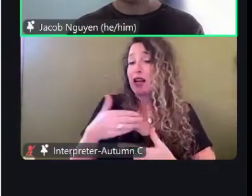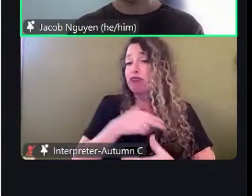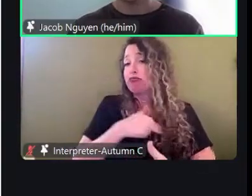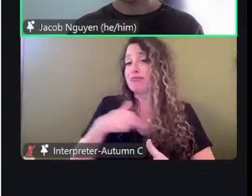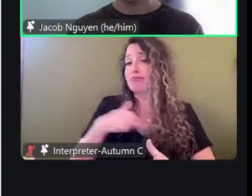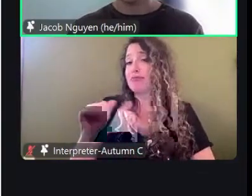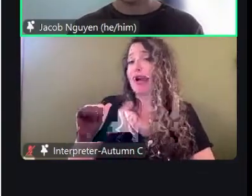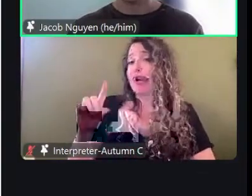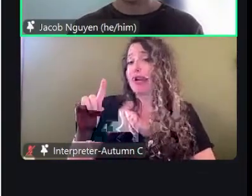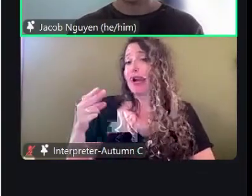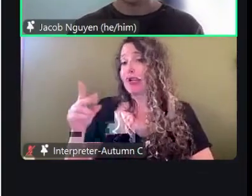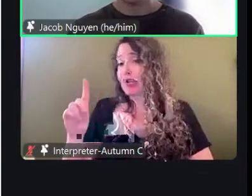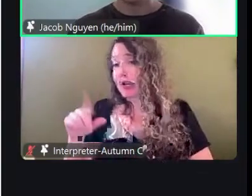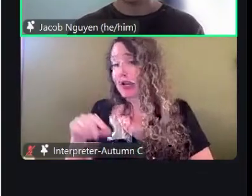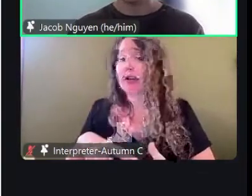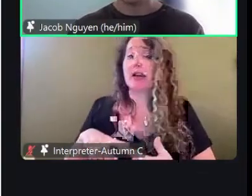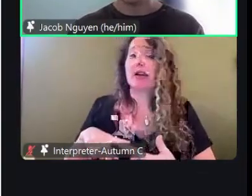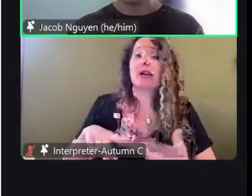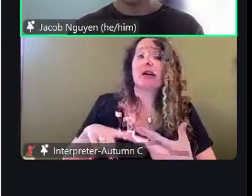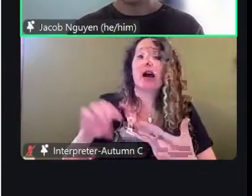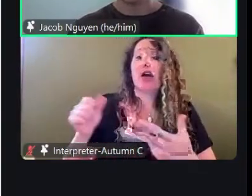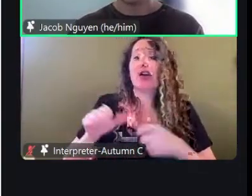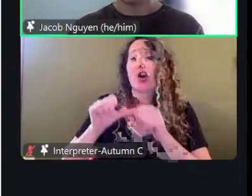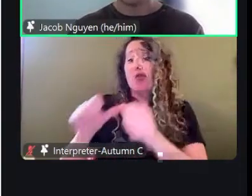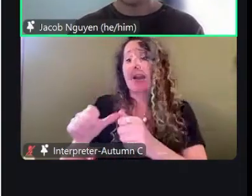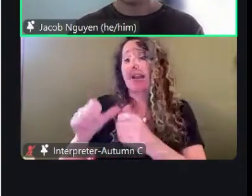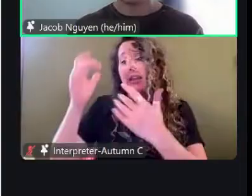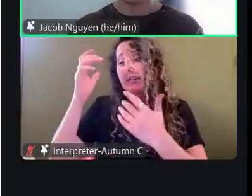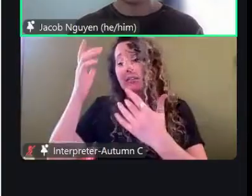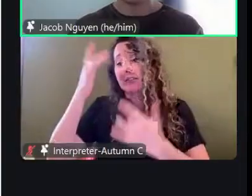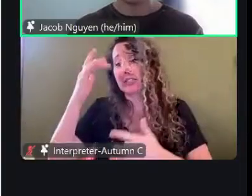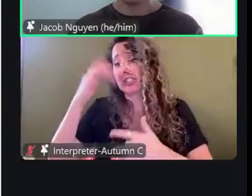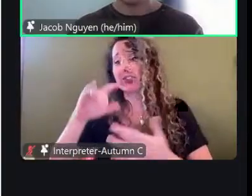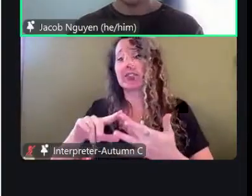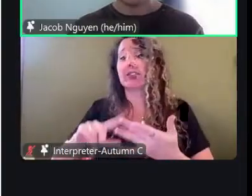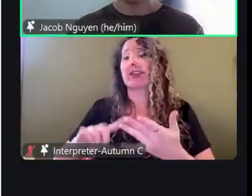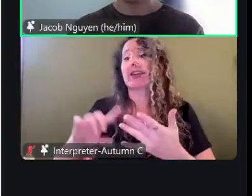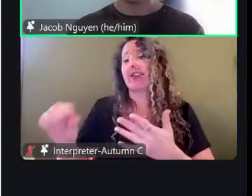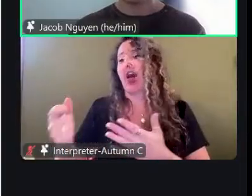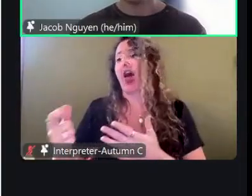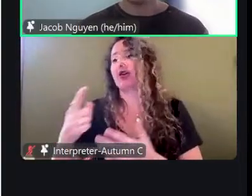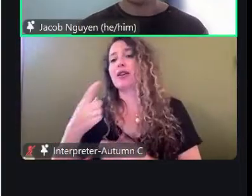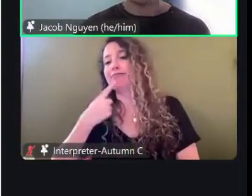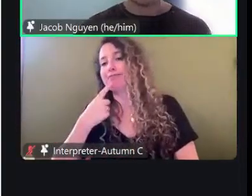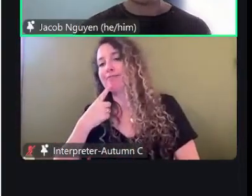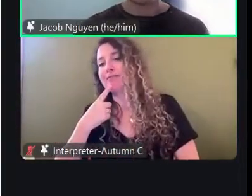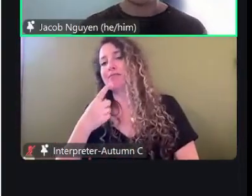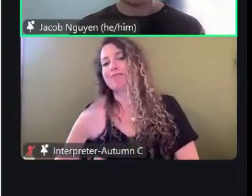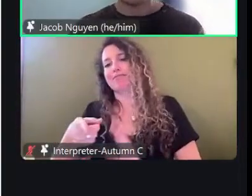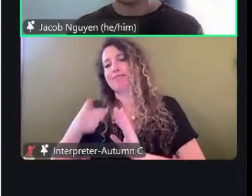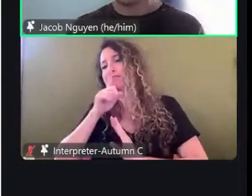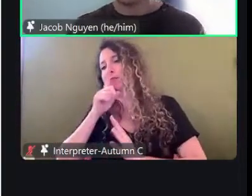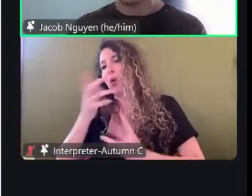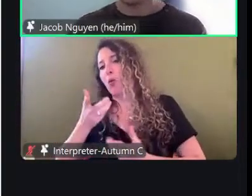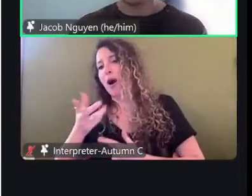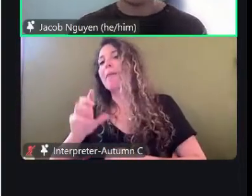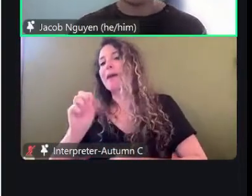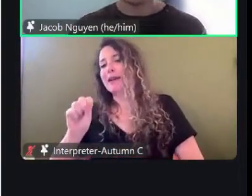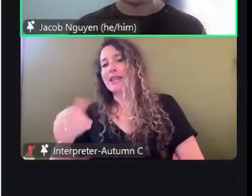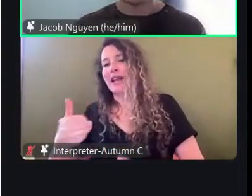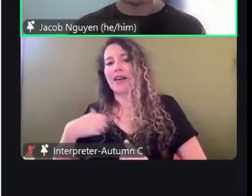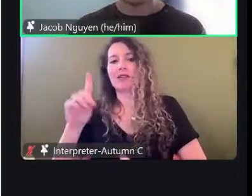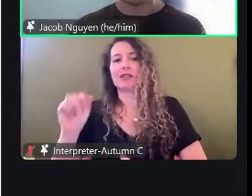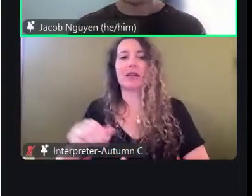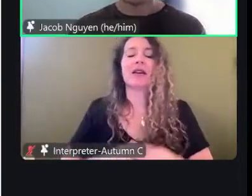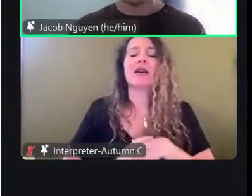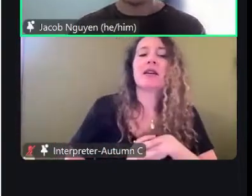diagnosis, 1 disclosing a chronic condition, and another one disclosing an unspecified disability. And out of those 10 students that participated, 2 of